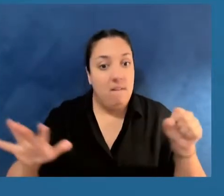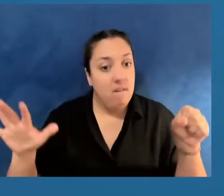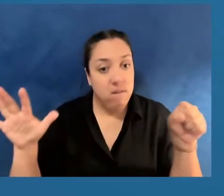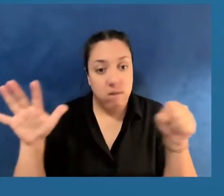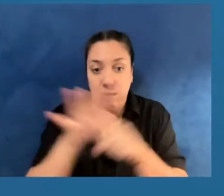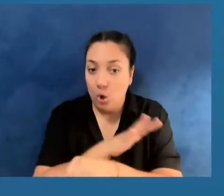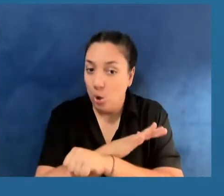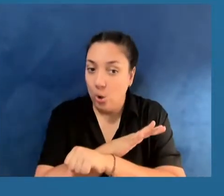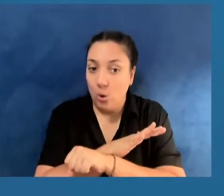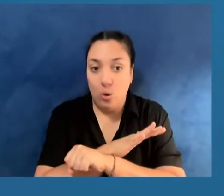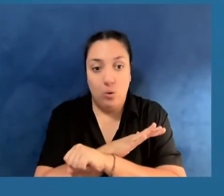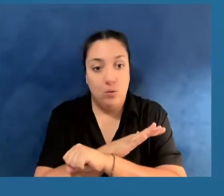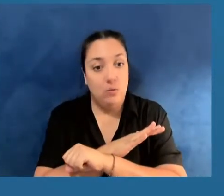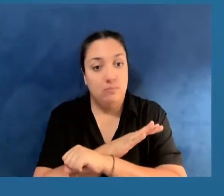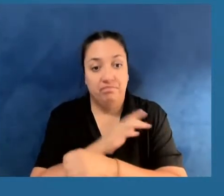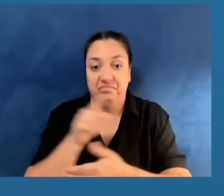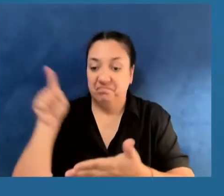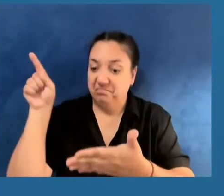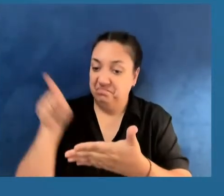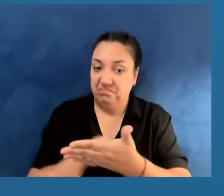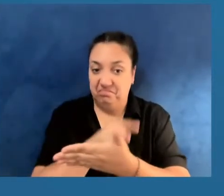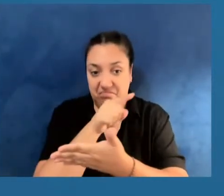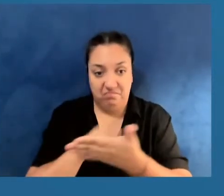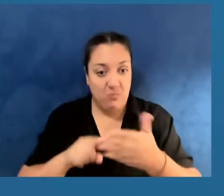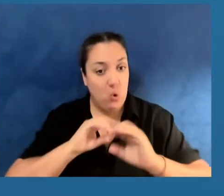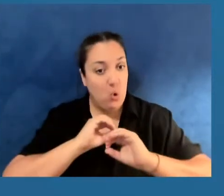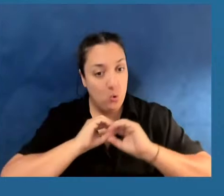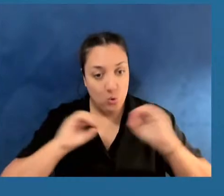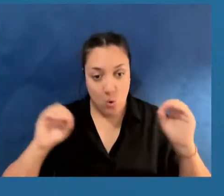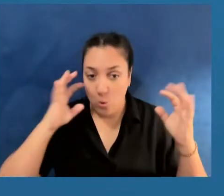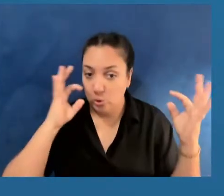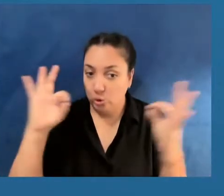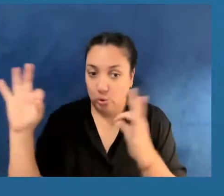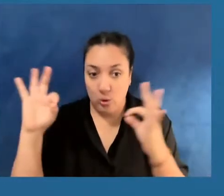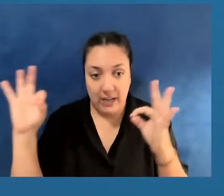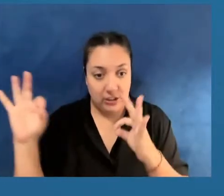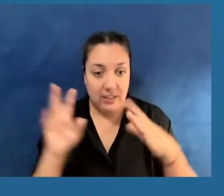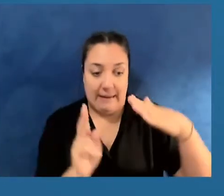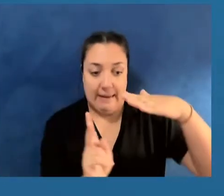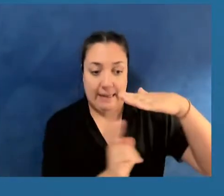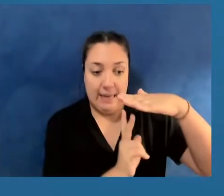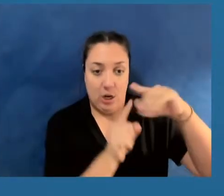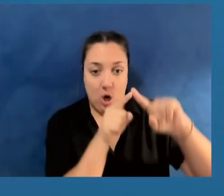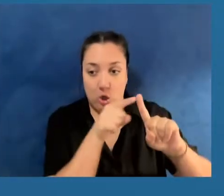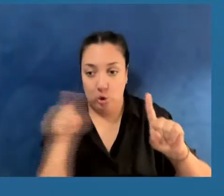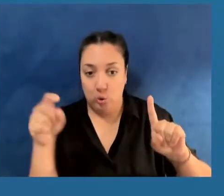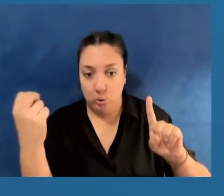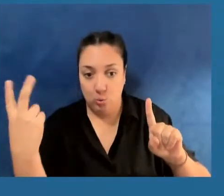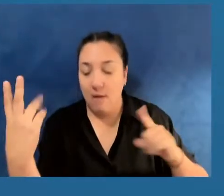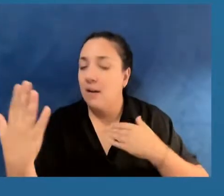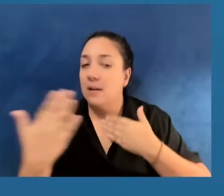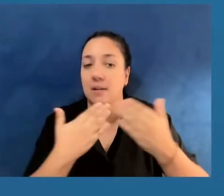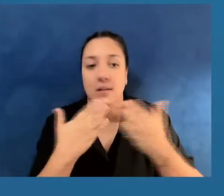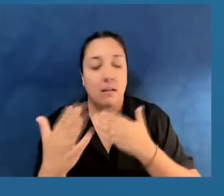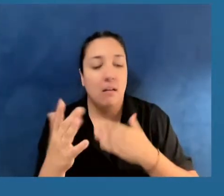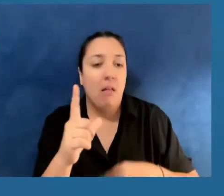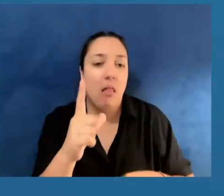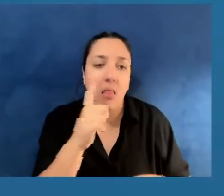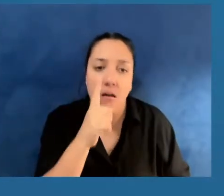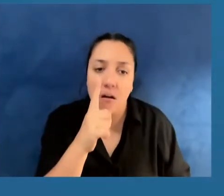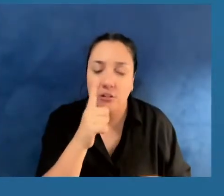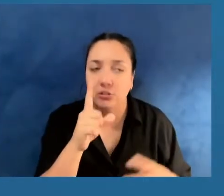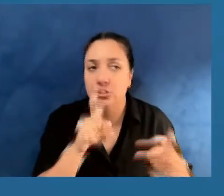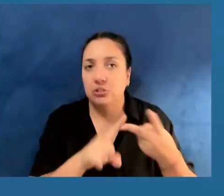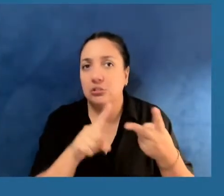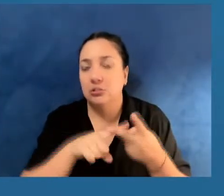distraction-free environment from kindergarten to 12th grade. Not allowed during lunch or study halls or phys ed class either,